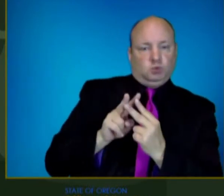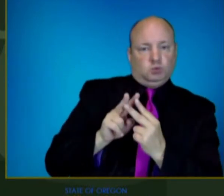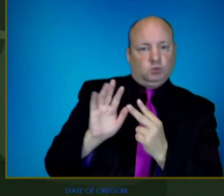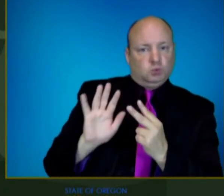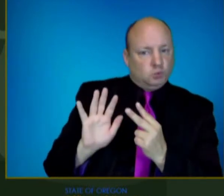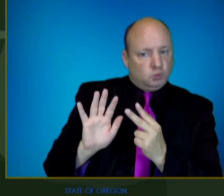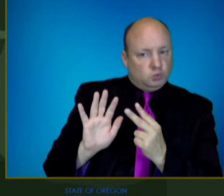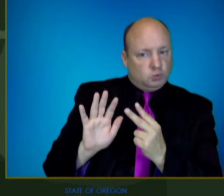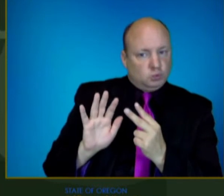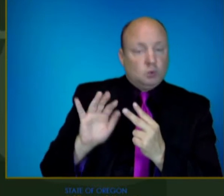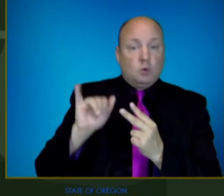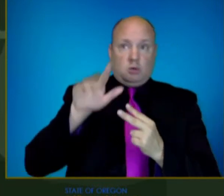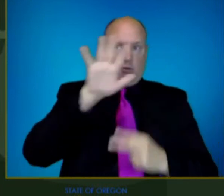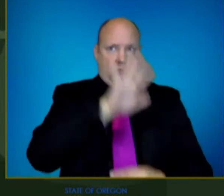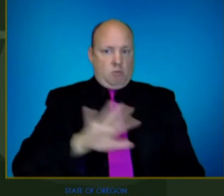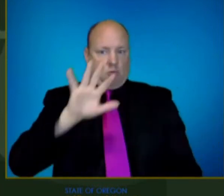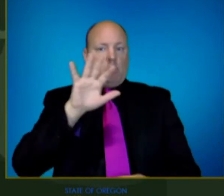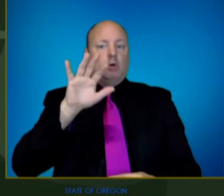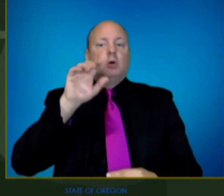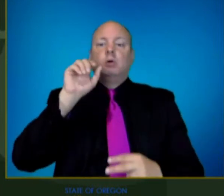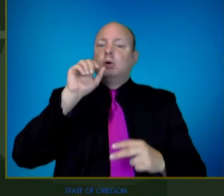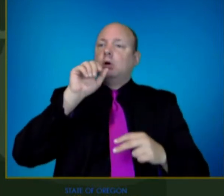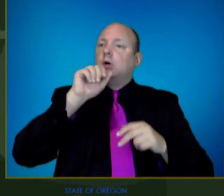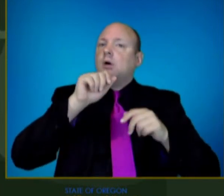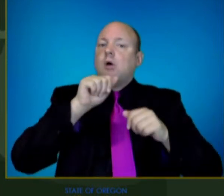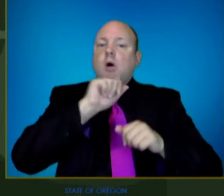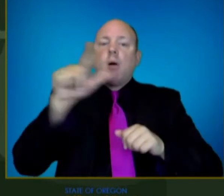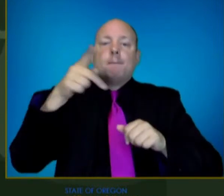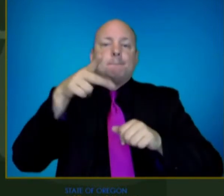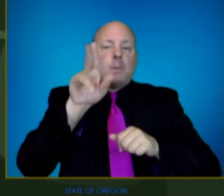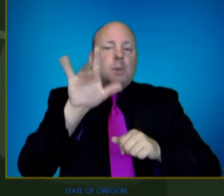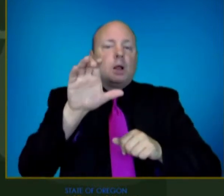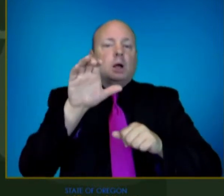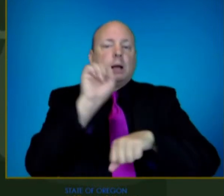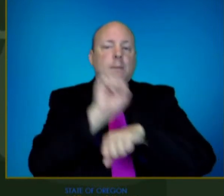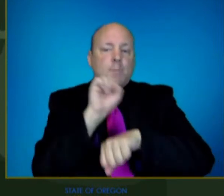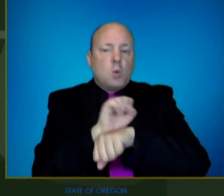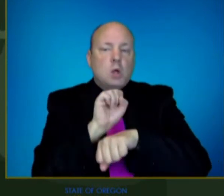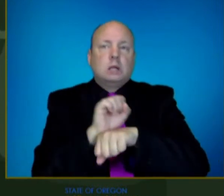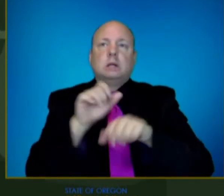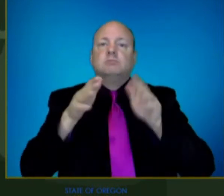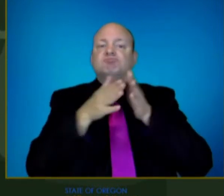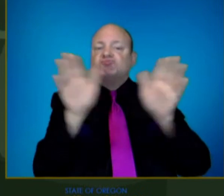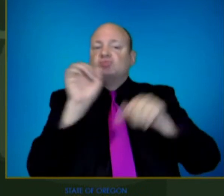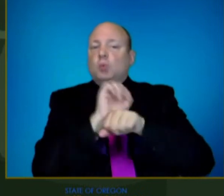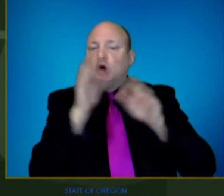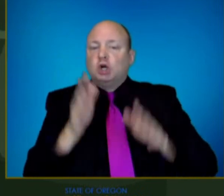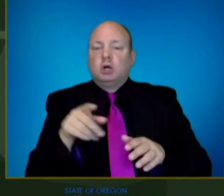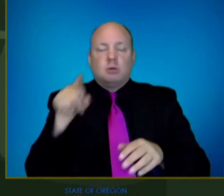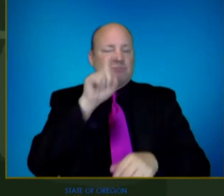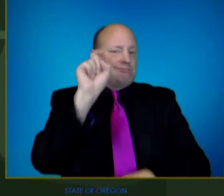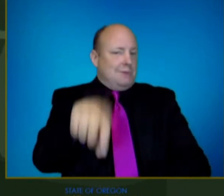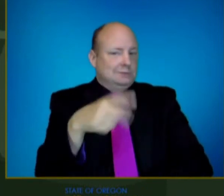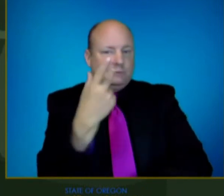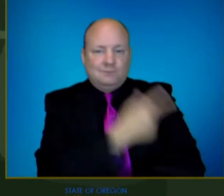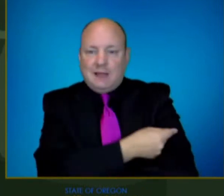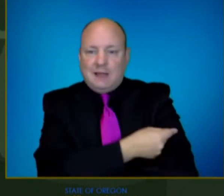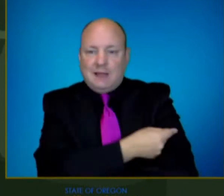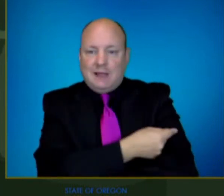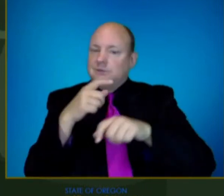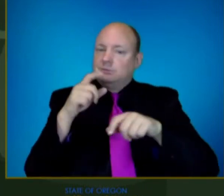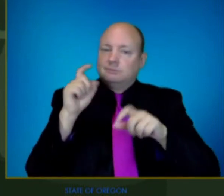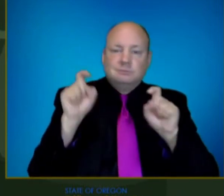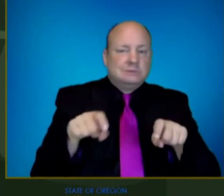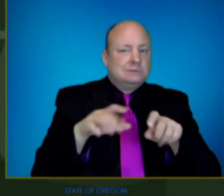public employees to get vaccinated as well. I encourage local public employers to do the exact